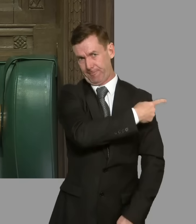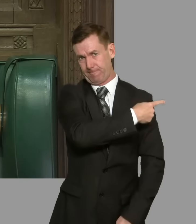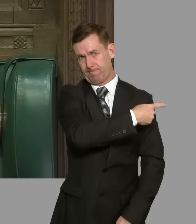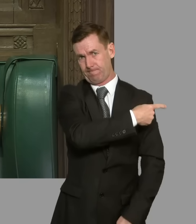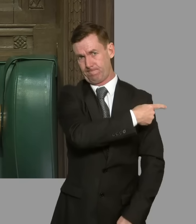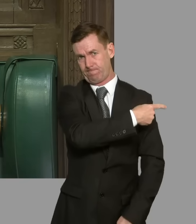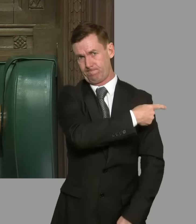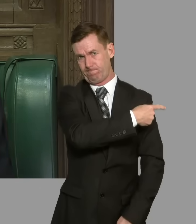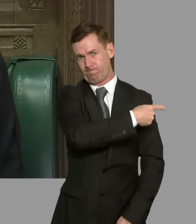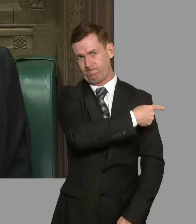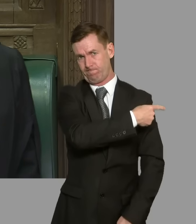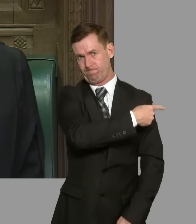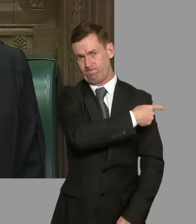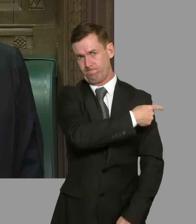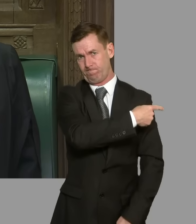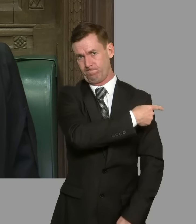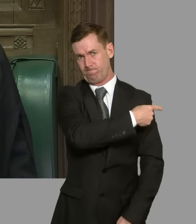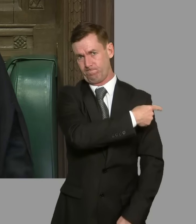No.